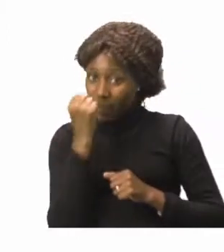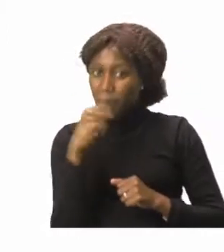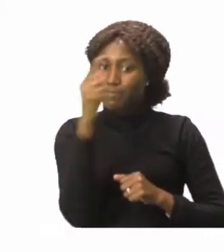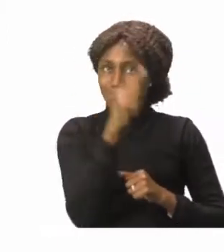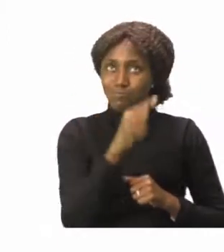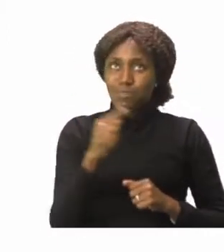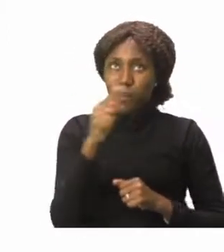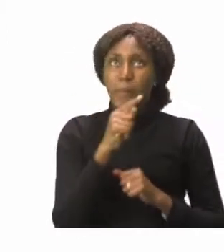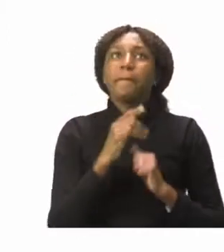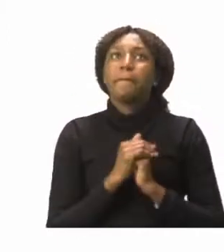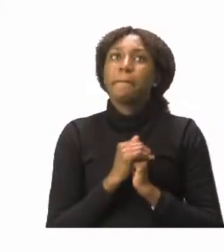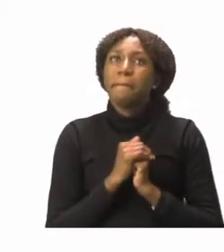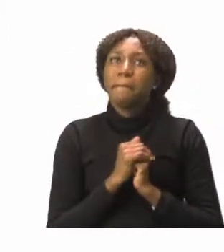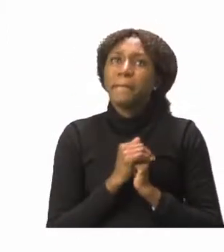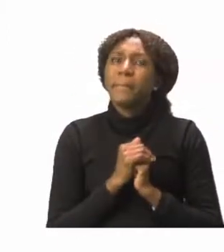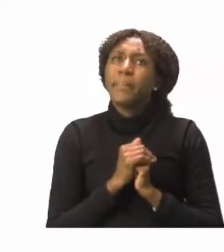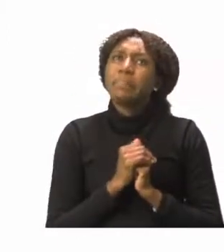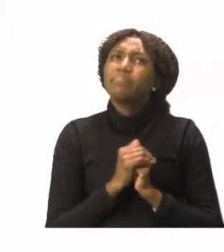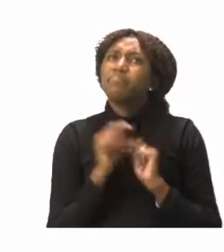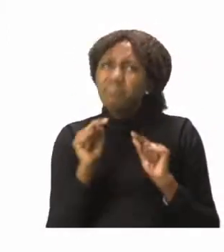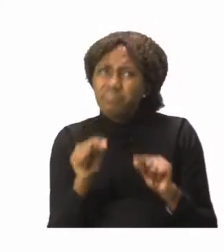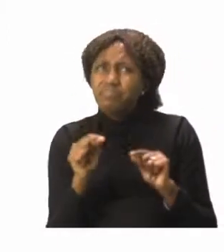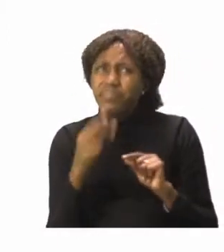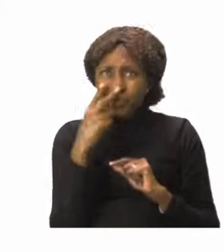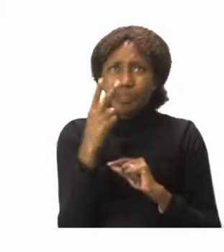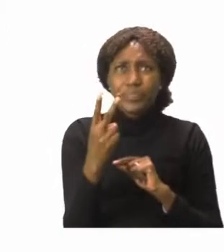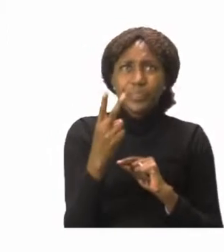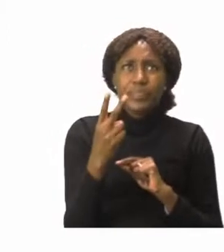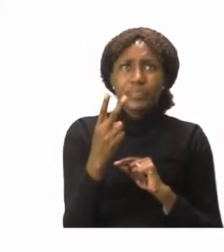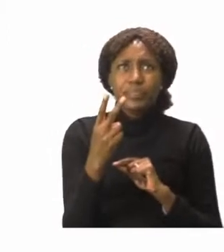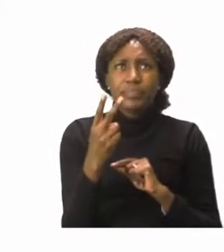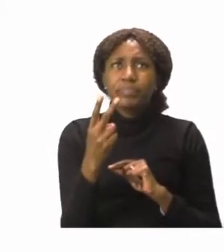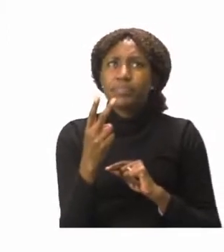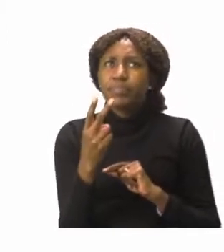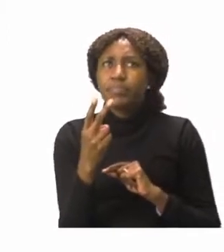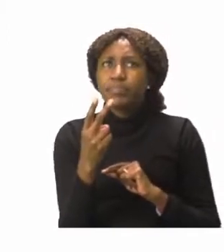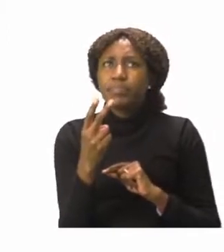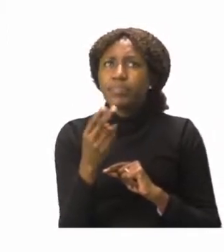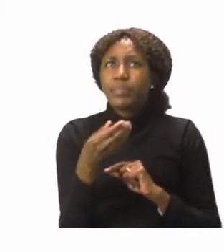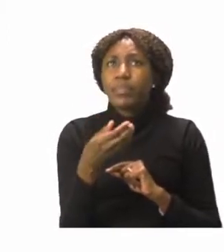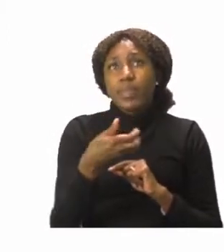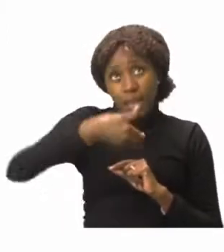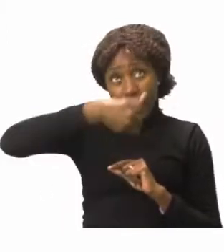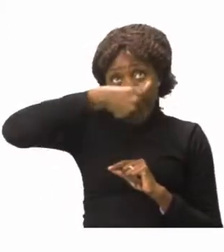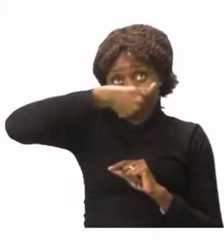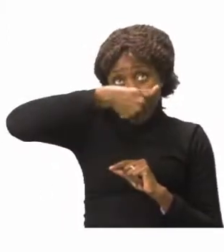Then, can you see the slice of pizza?